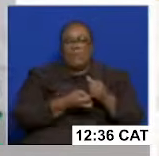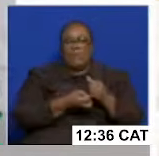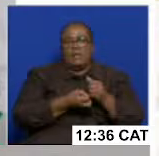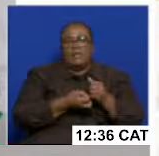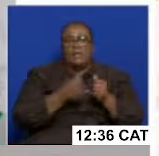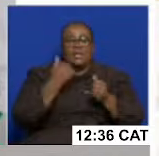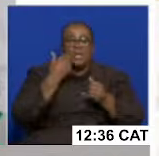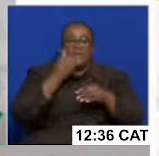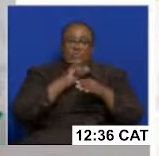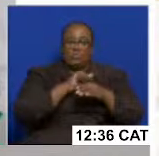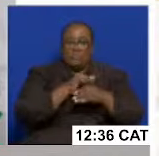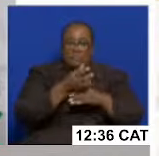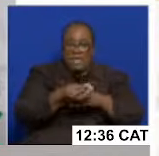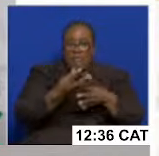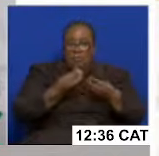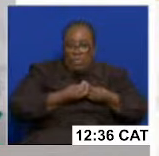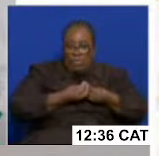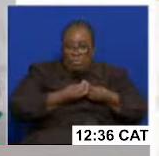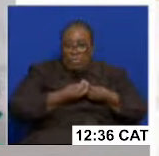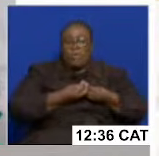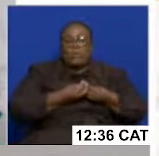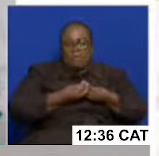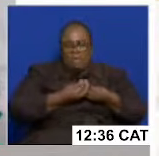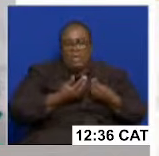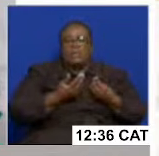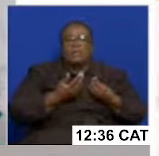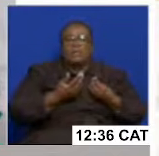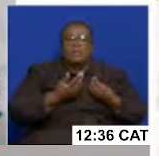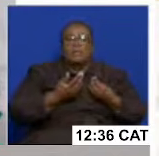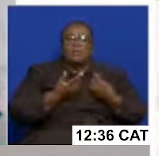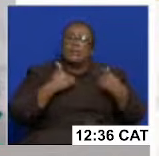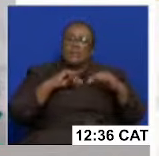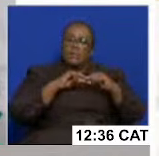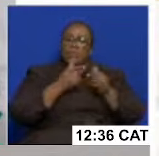us. But Then witness, he can. please continue.